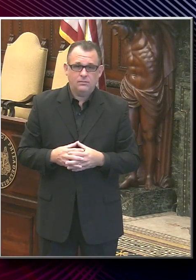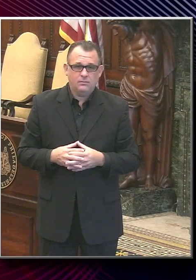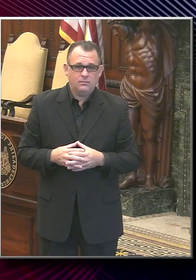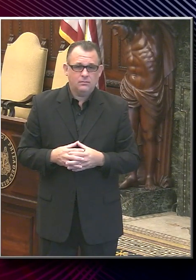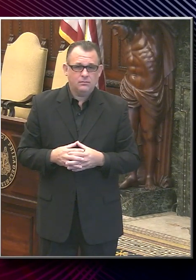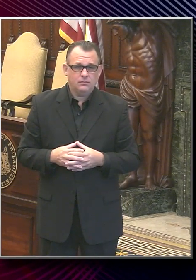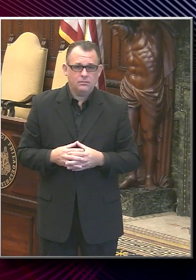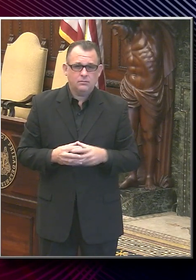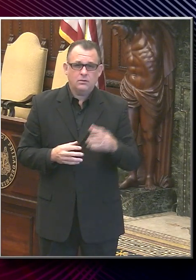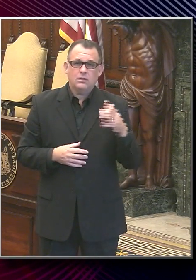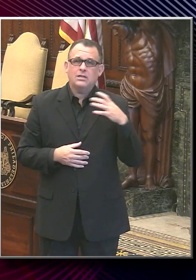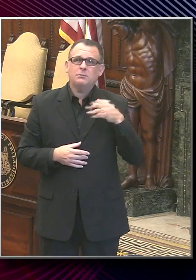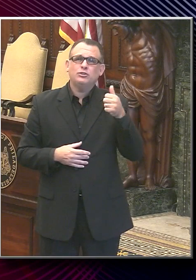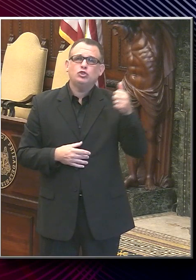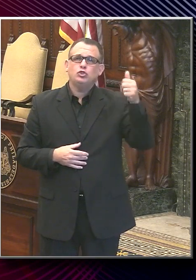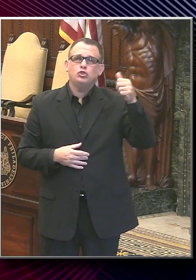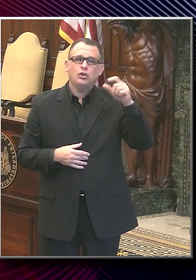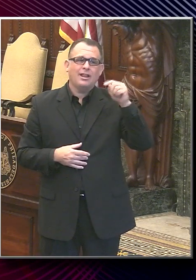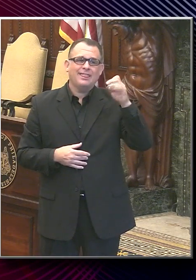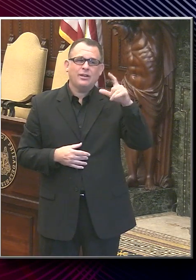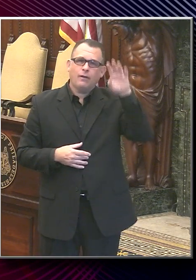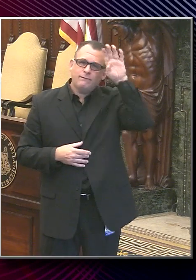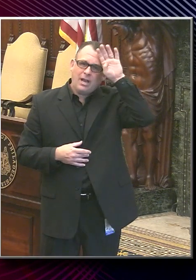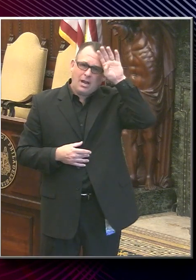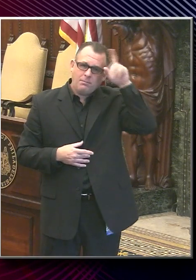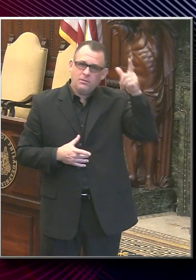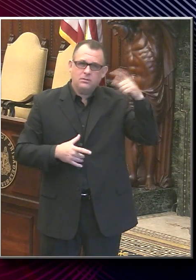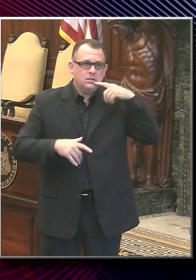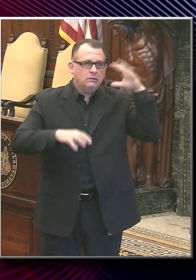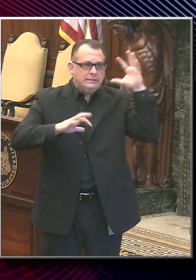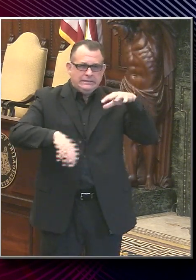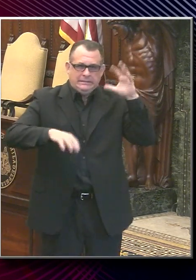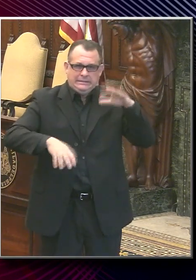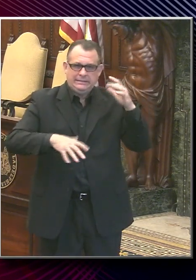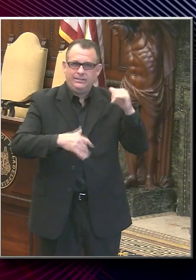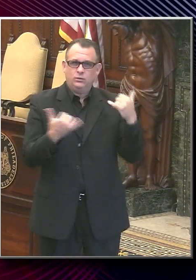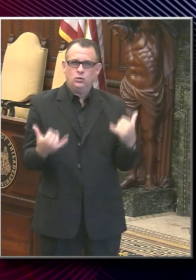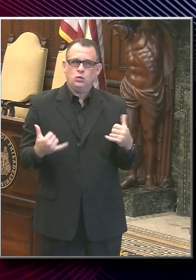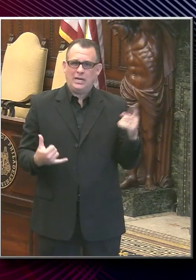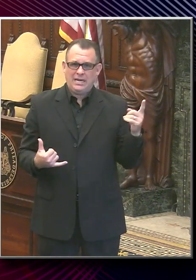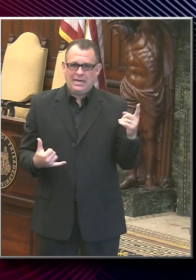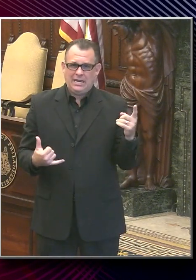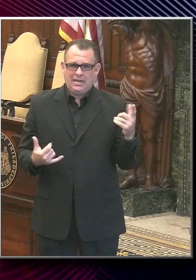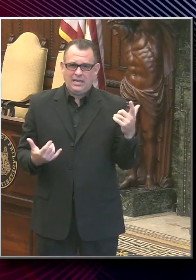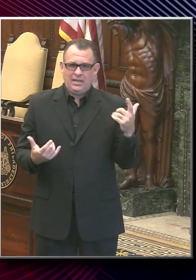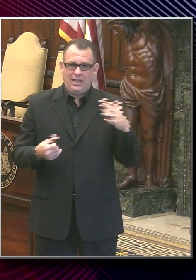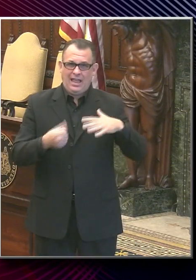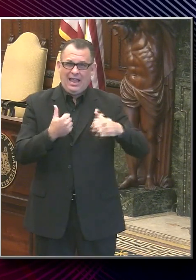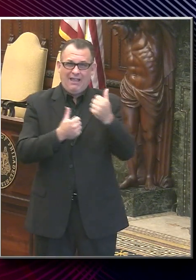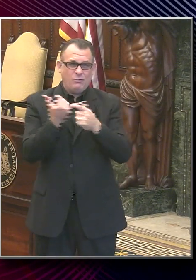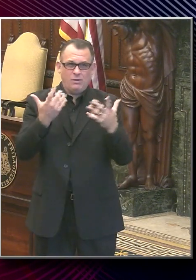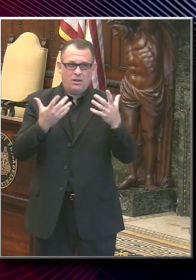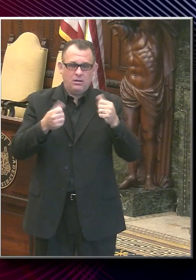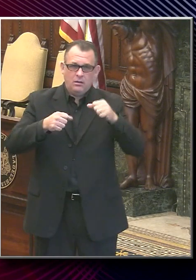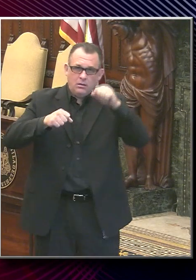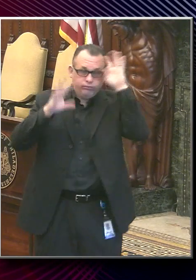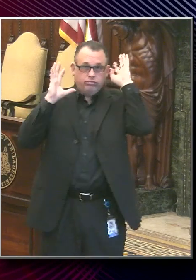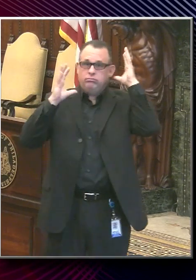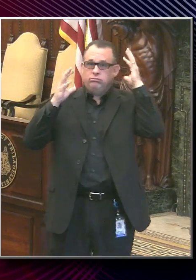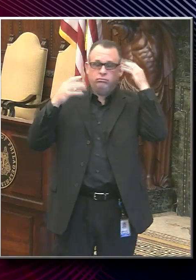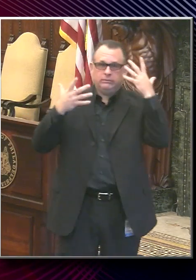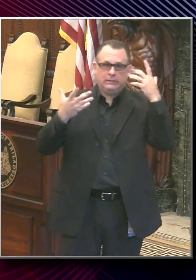in reference to our storm earlier today and kind of wreaking havoc around the region. Just wanted to get some idea